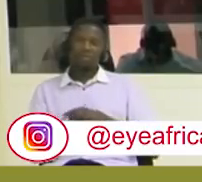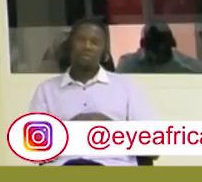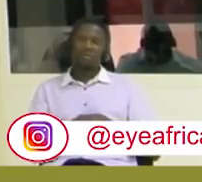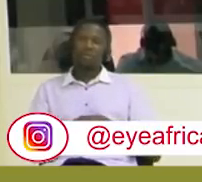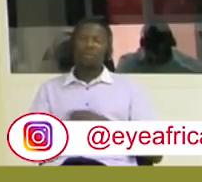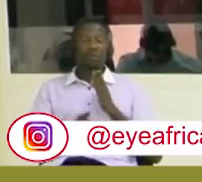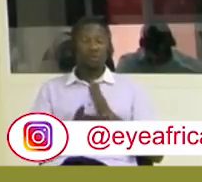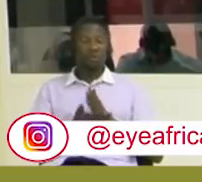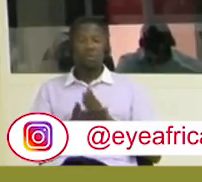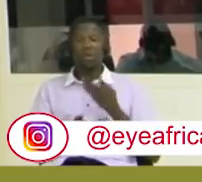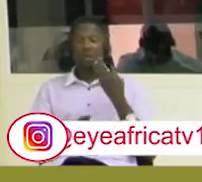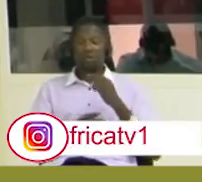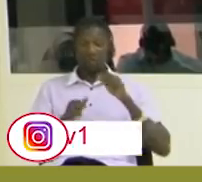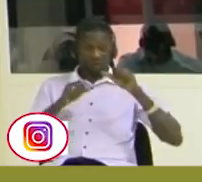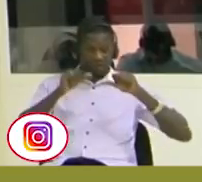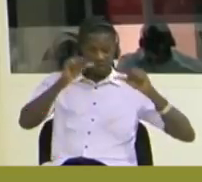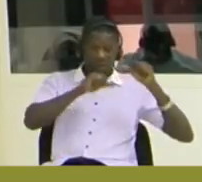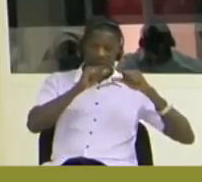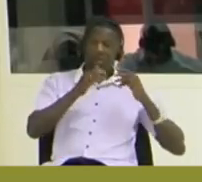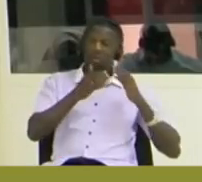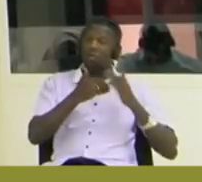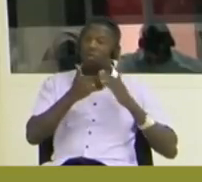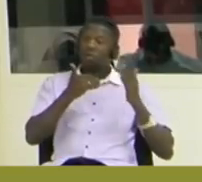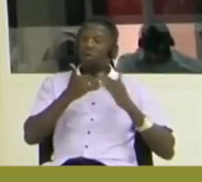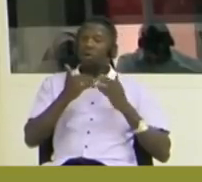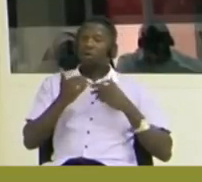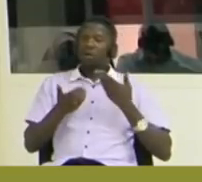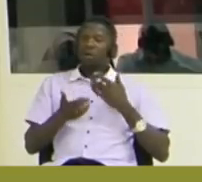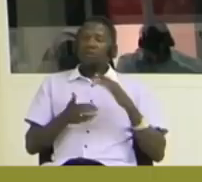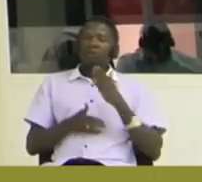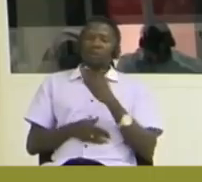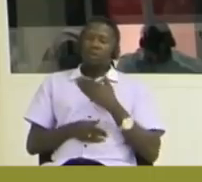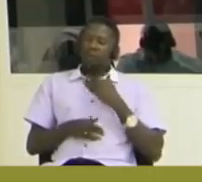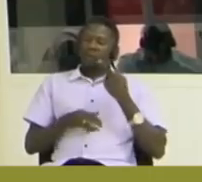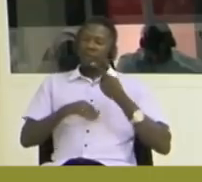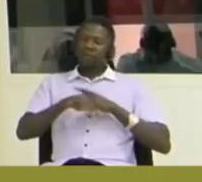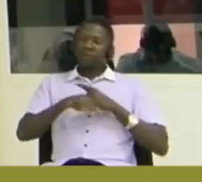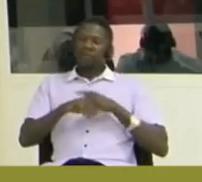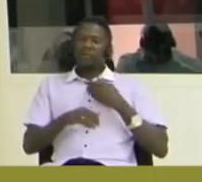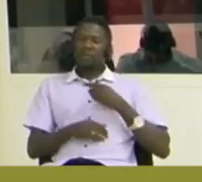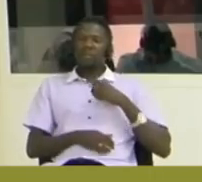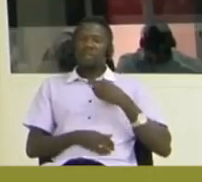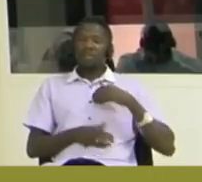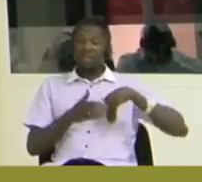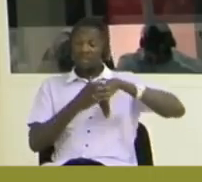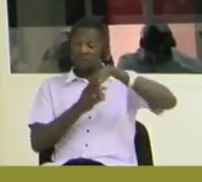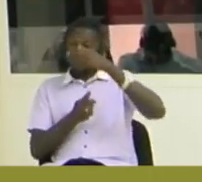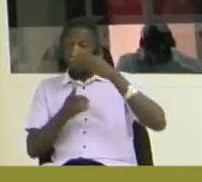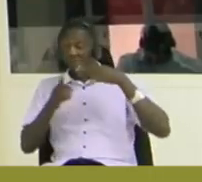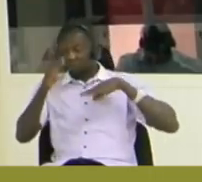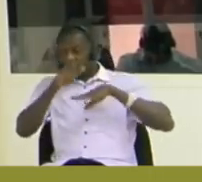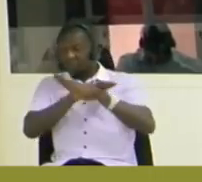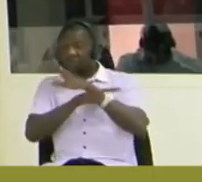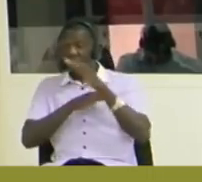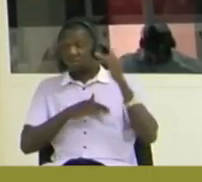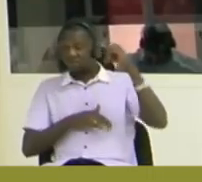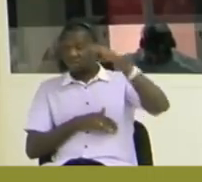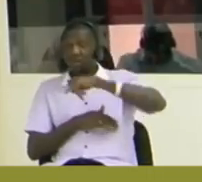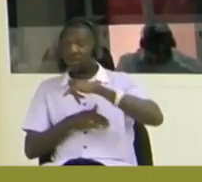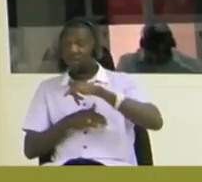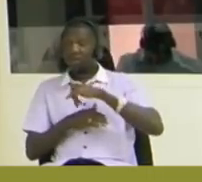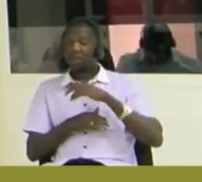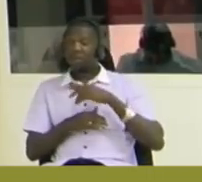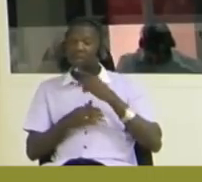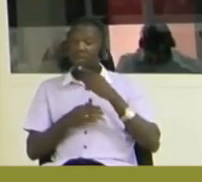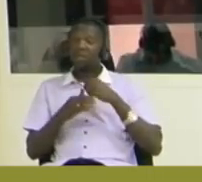I'm sure if you investigate further, there have even been instances when he has even gone on board his flight